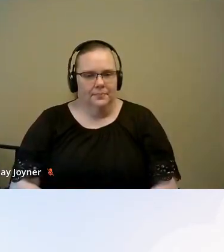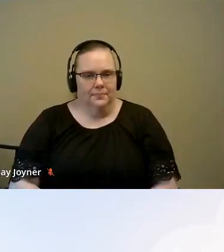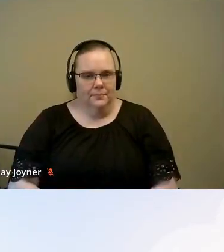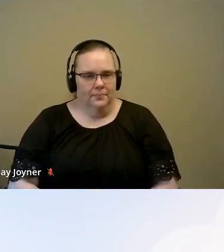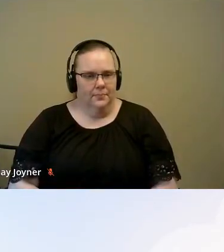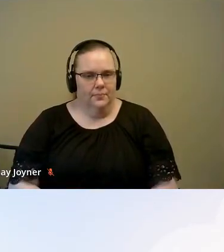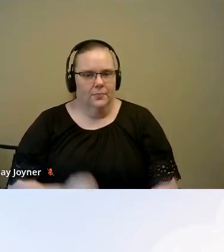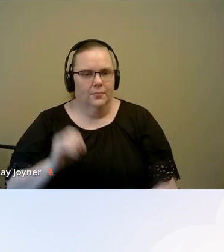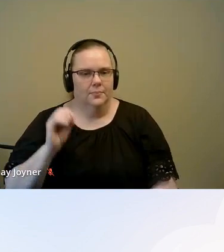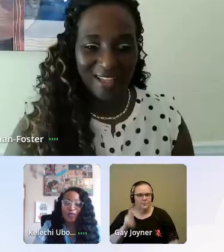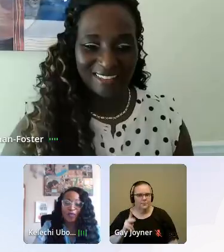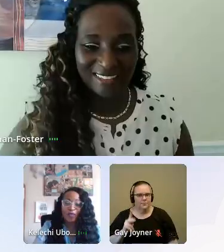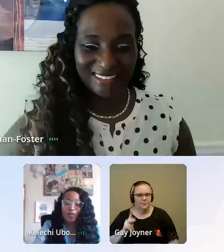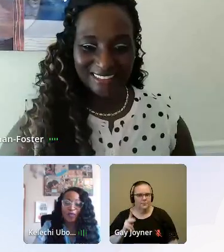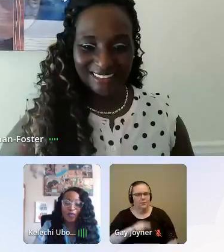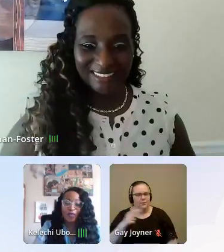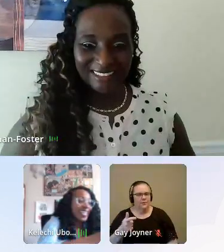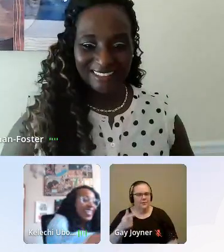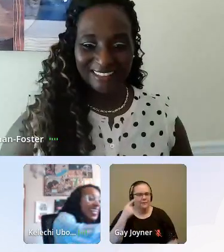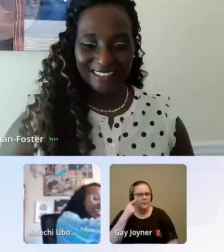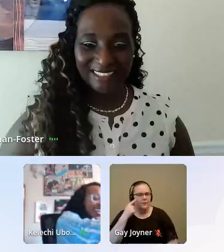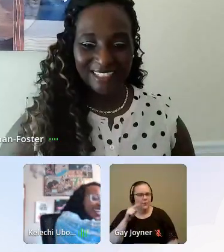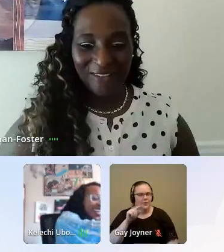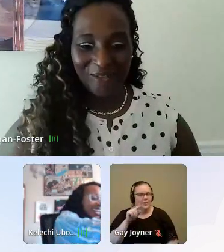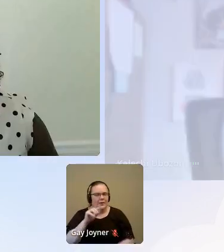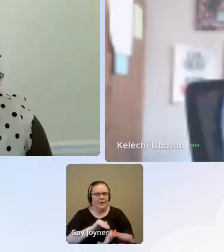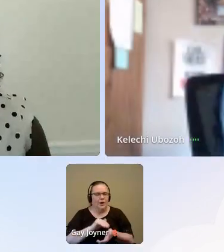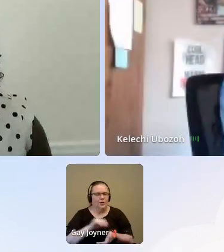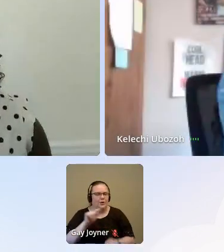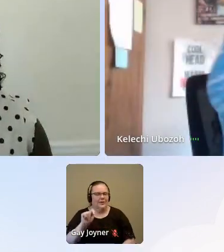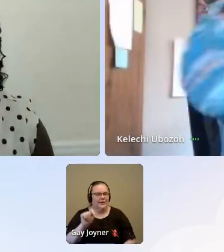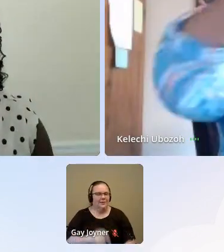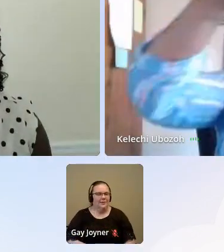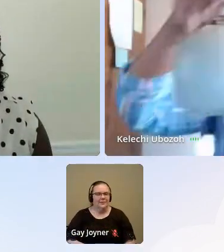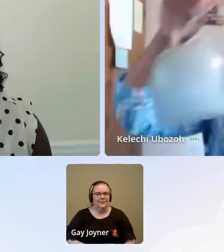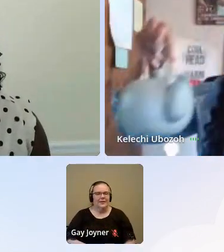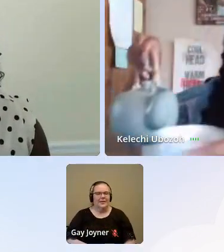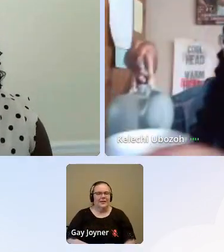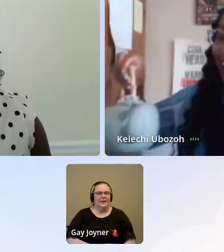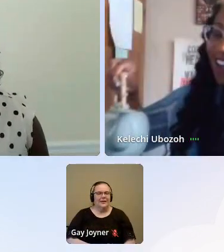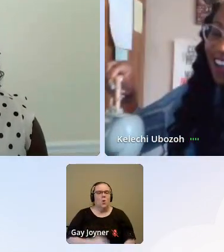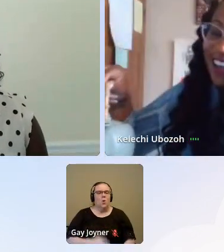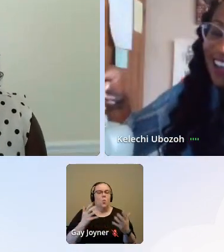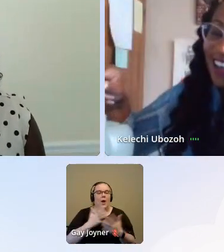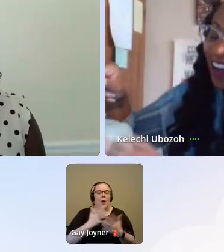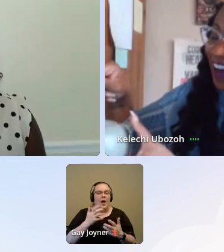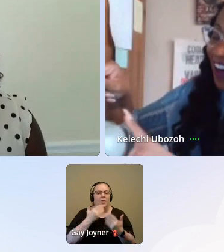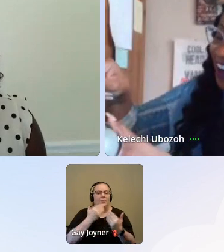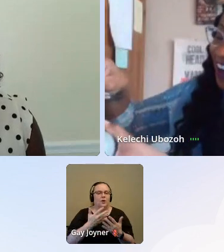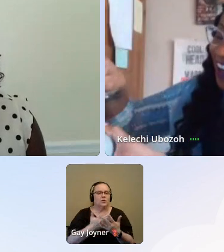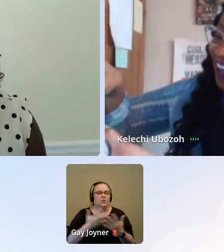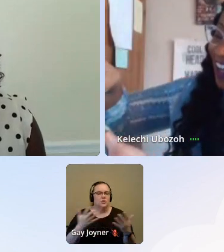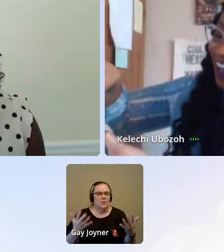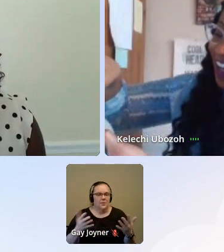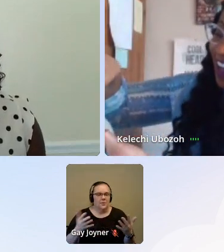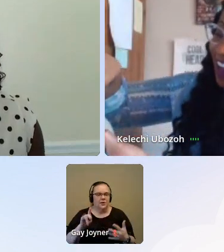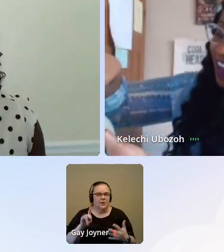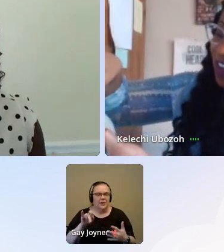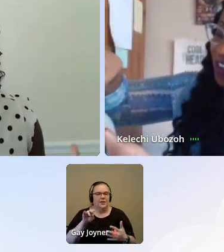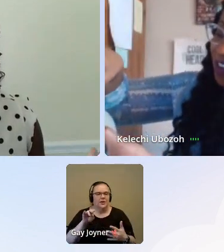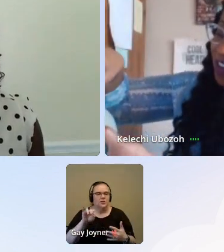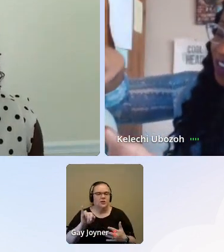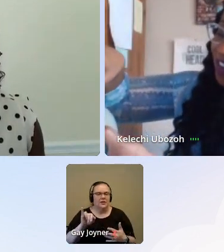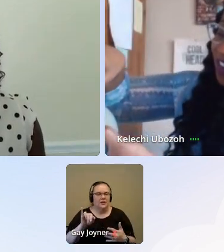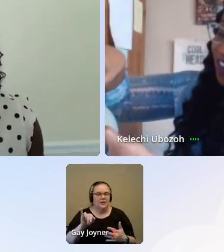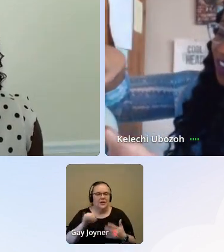All right. Turn it over to you for a minute, Dr. T. Wow. Thank you so much, Kelechi. Thank you so much for pouring your